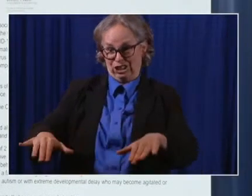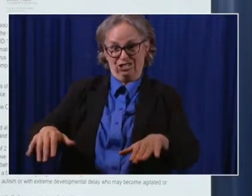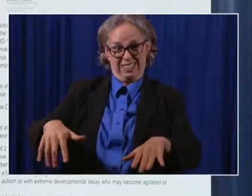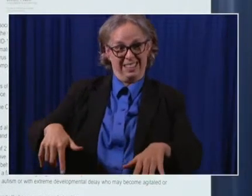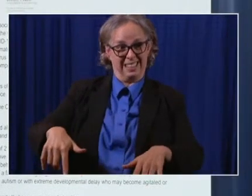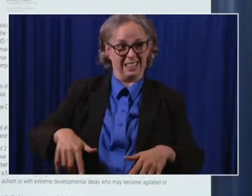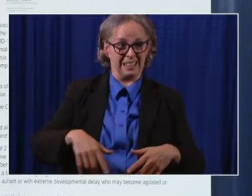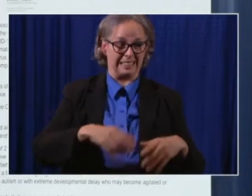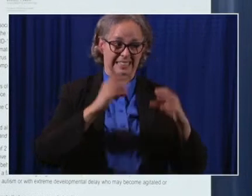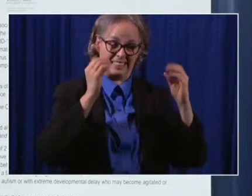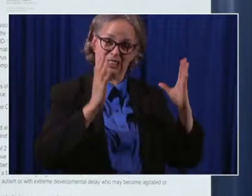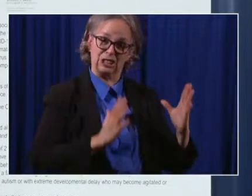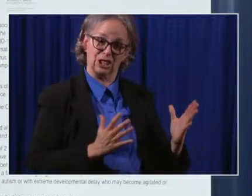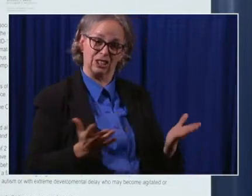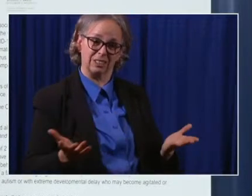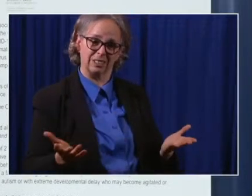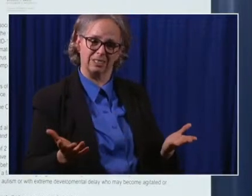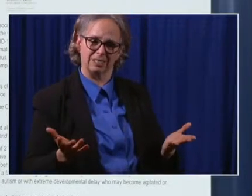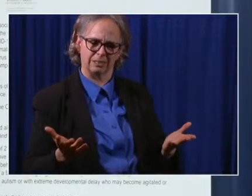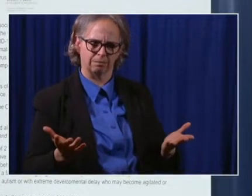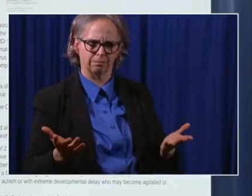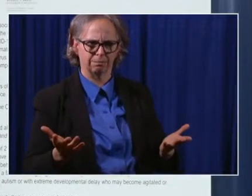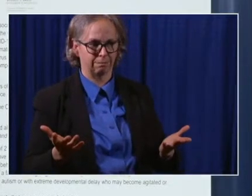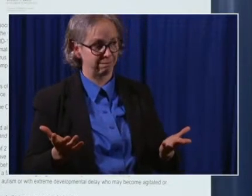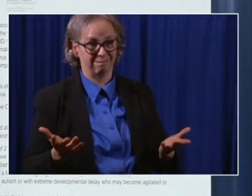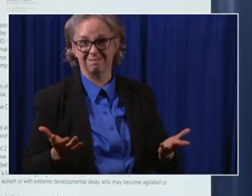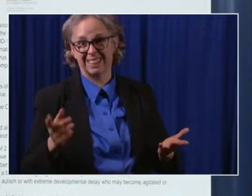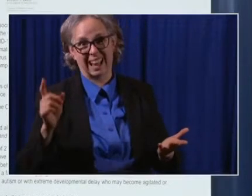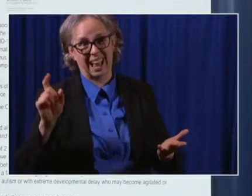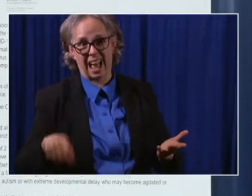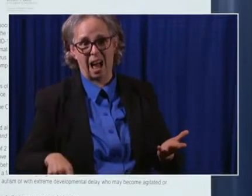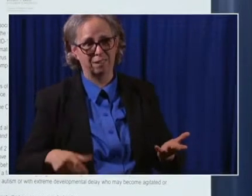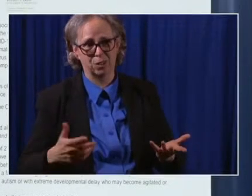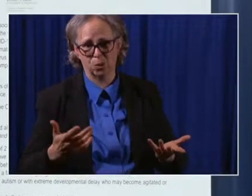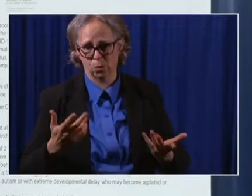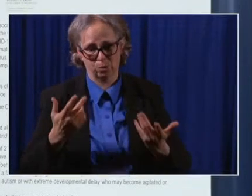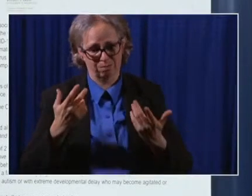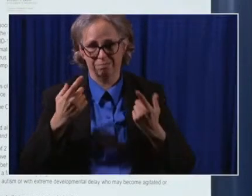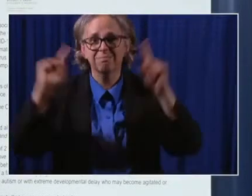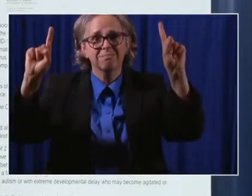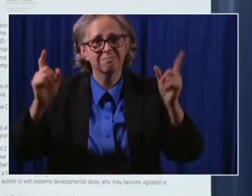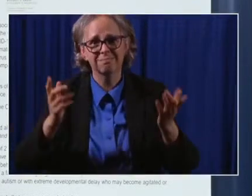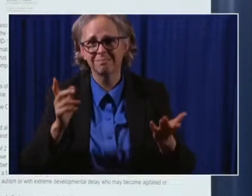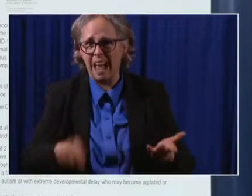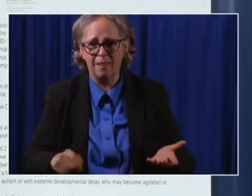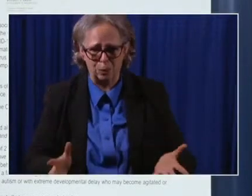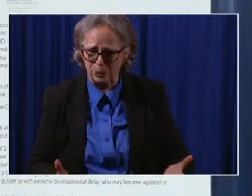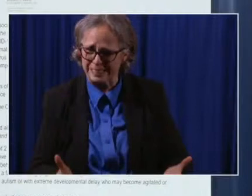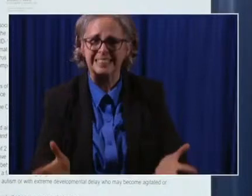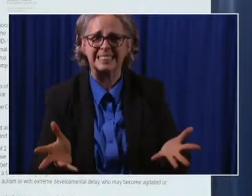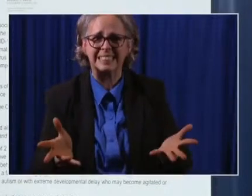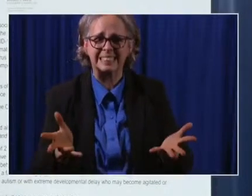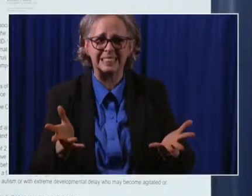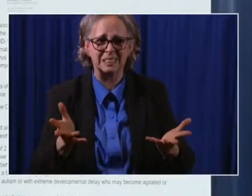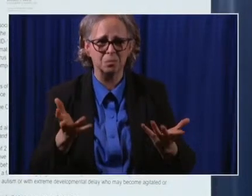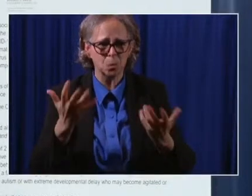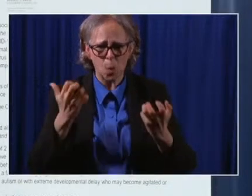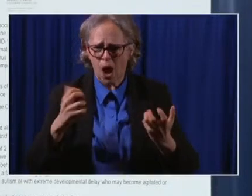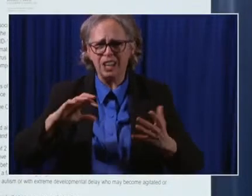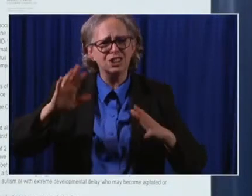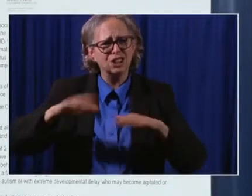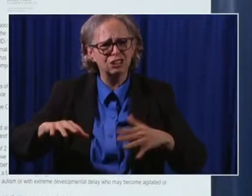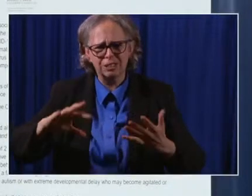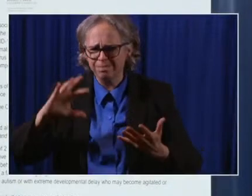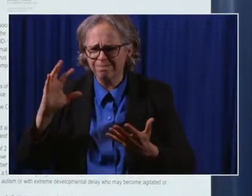best chance to succeed, the best chance for whatever dreams you have for your child, whatever goals you have for your child this academic